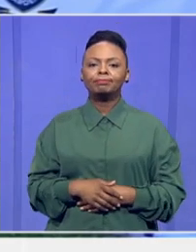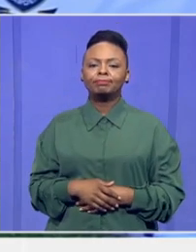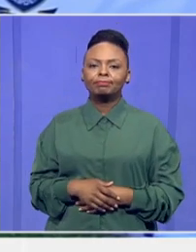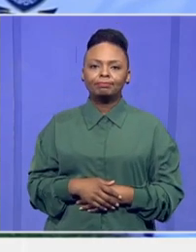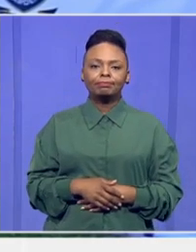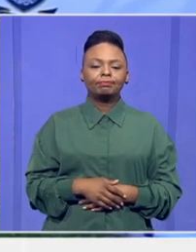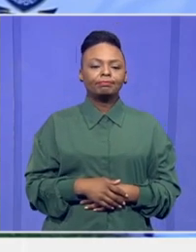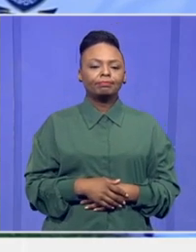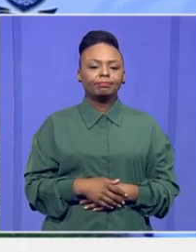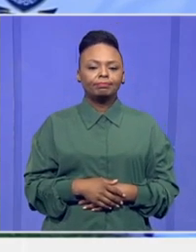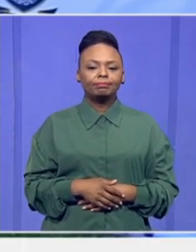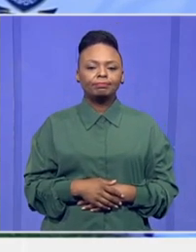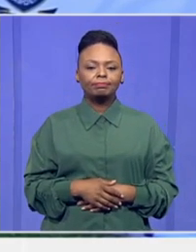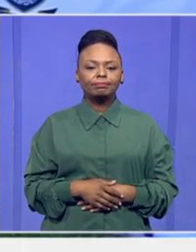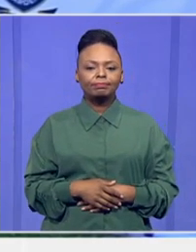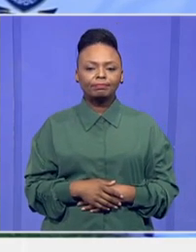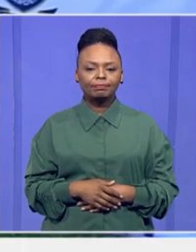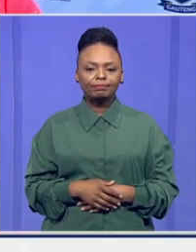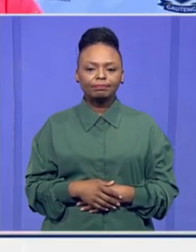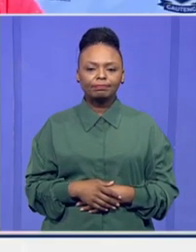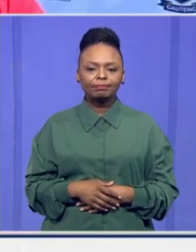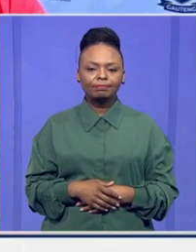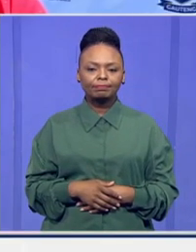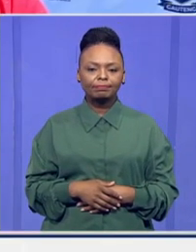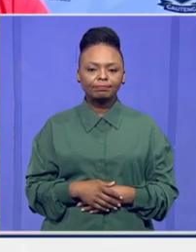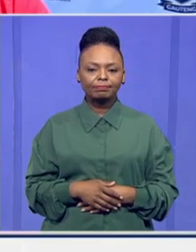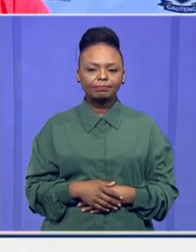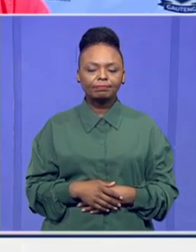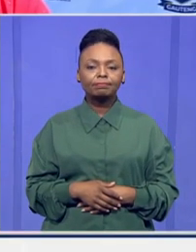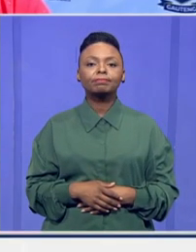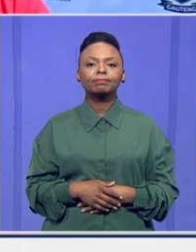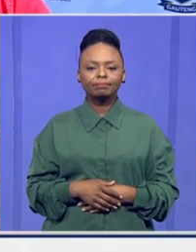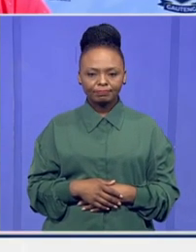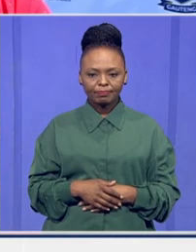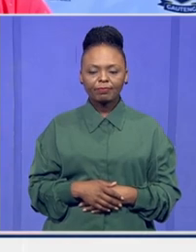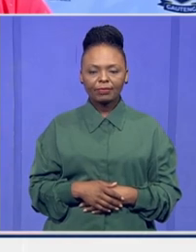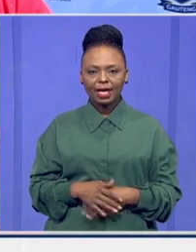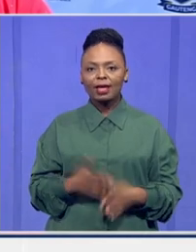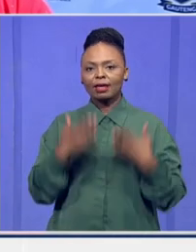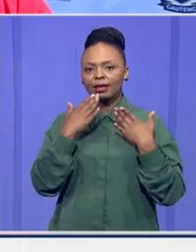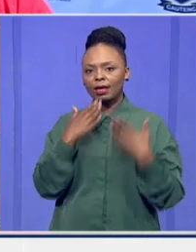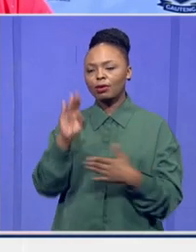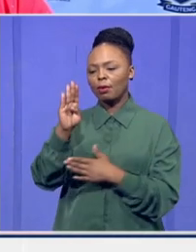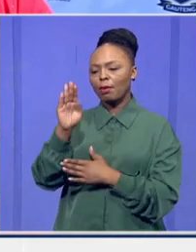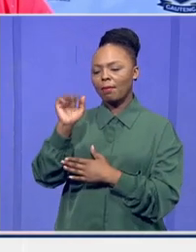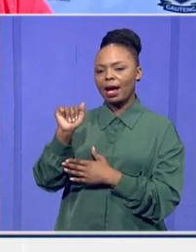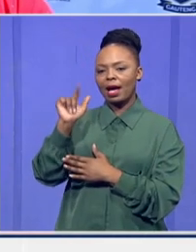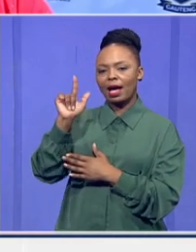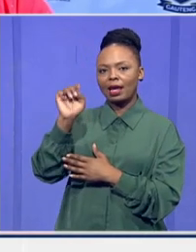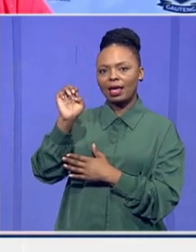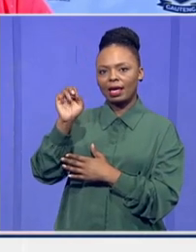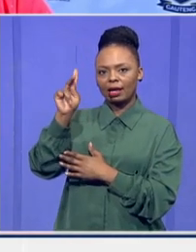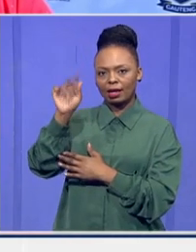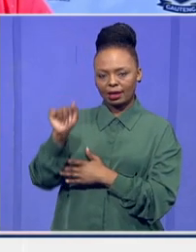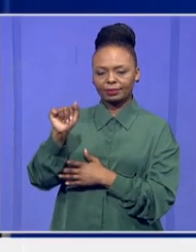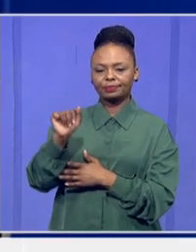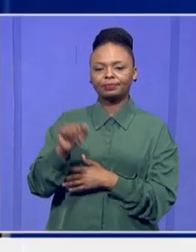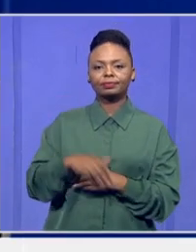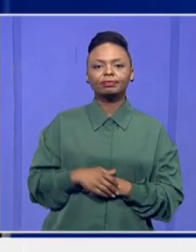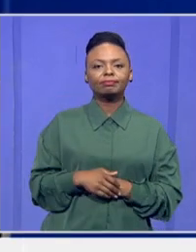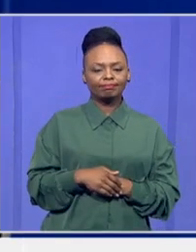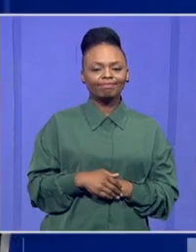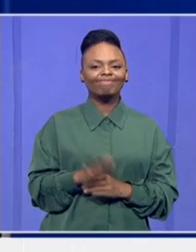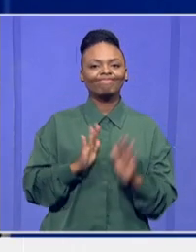back to you in studio. Right, Mbalenhle Mthethwa, thank you very much indeed for that comprehensive update.